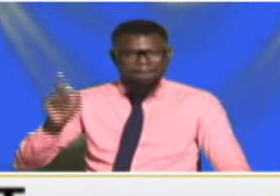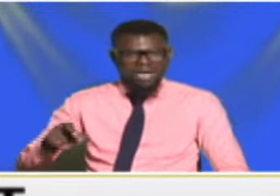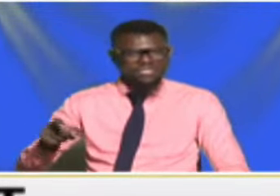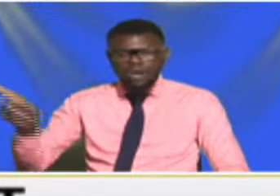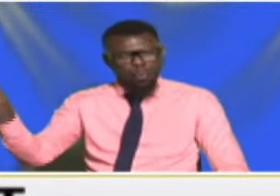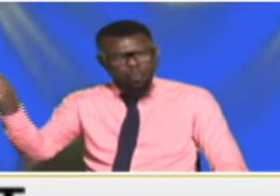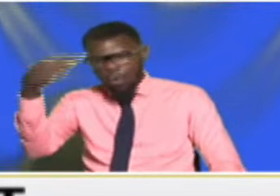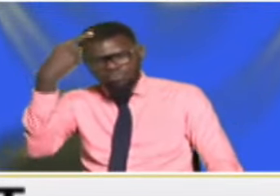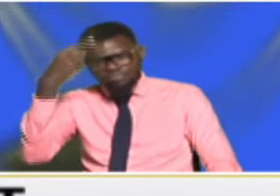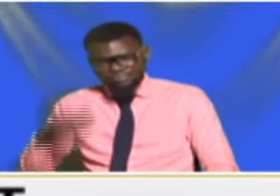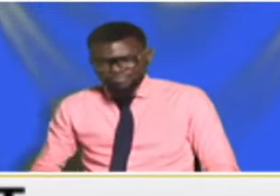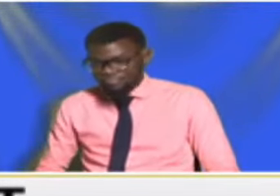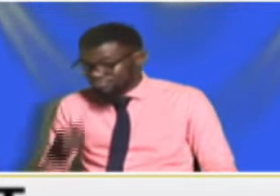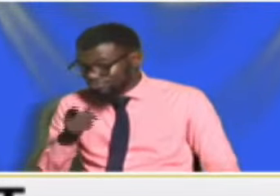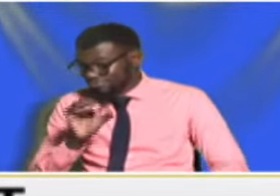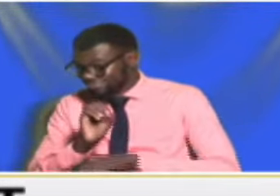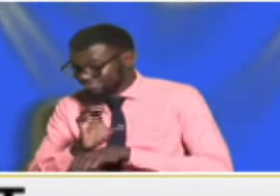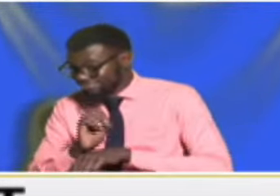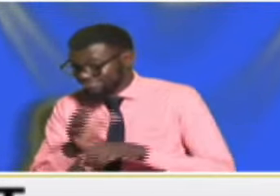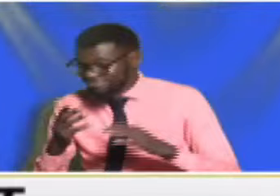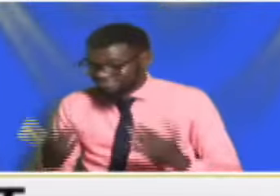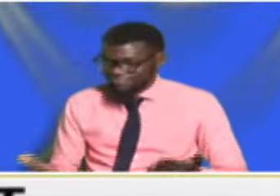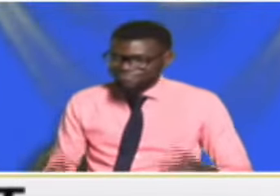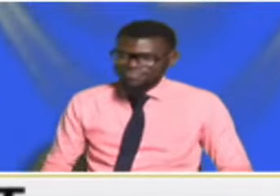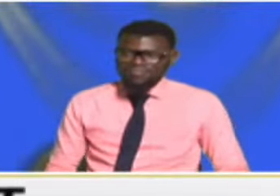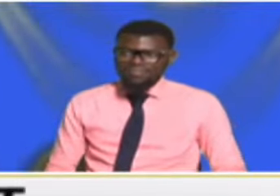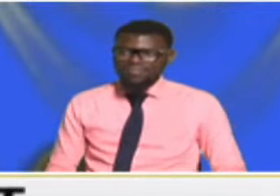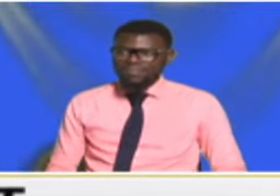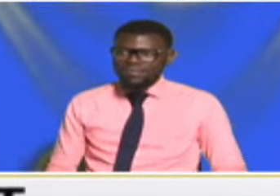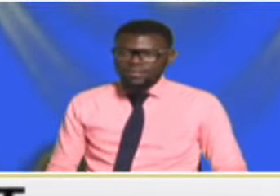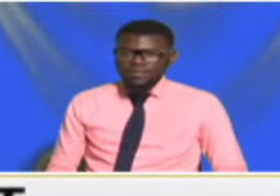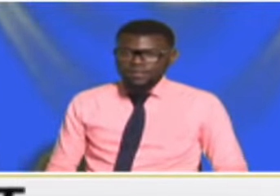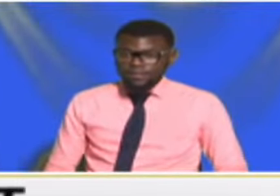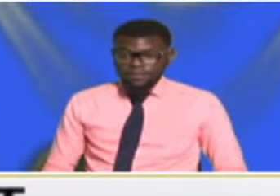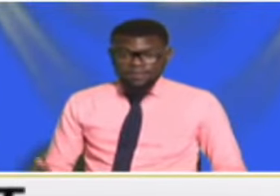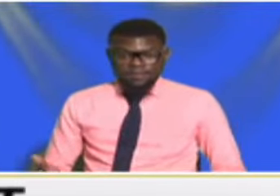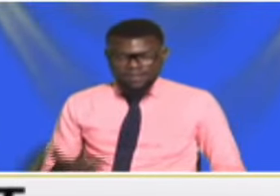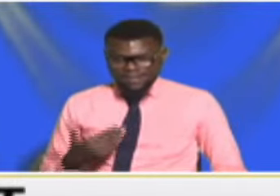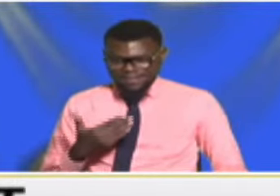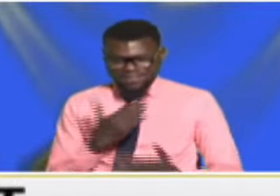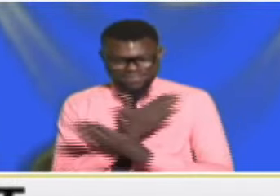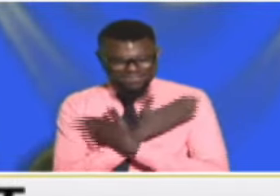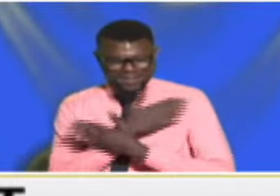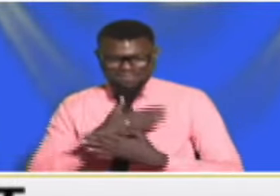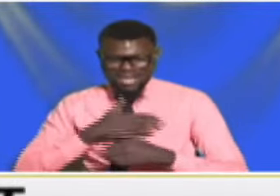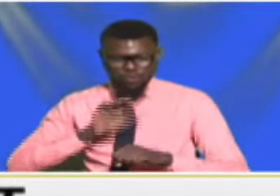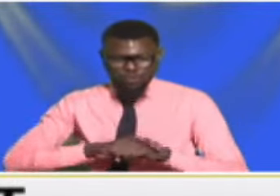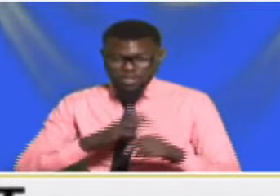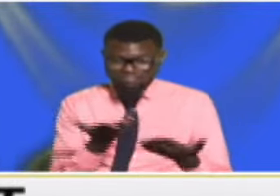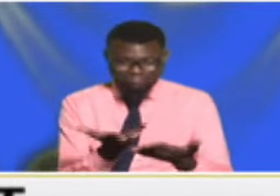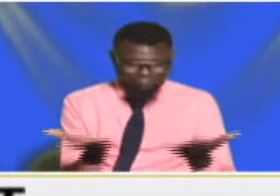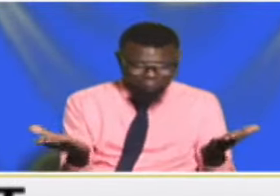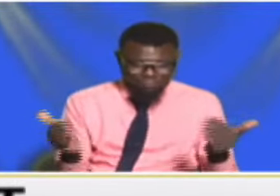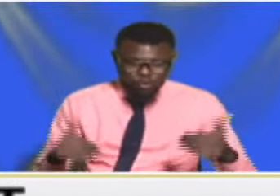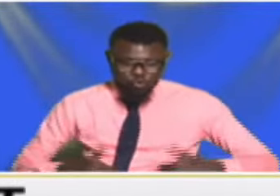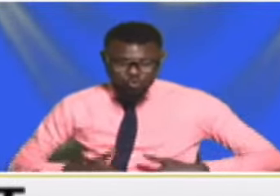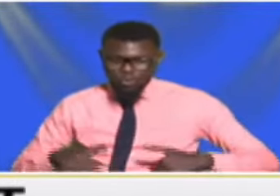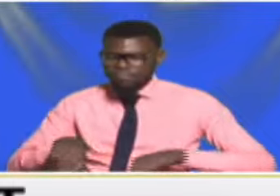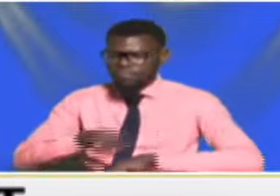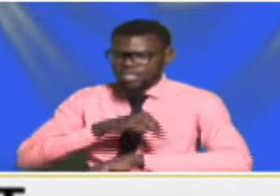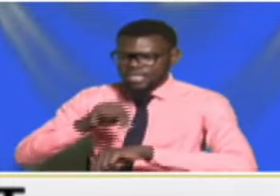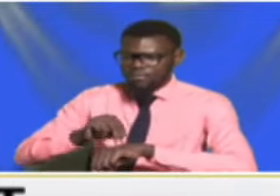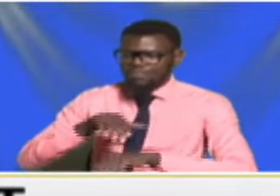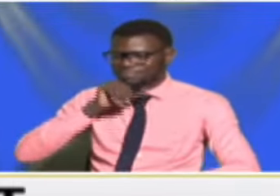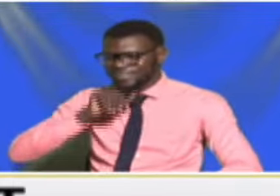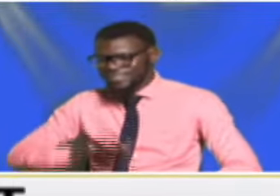them? Let me tell them the following. Good friends, the young people of our nation, my